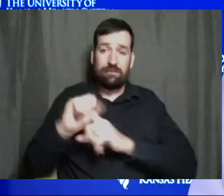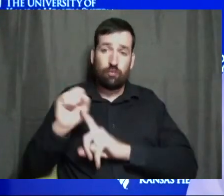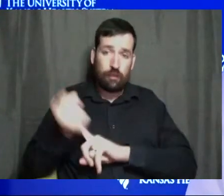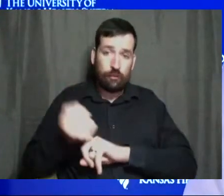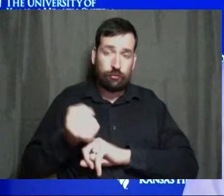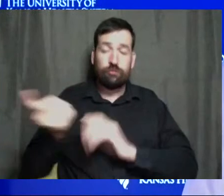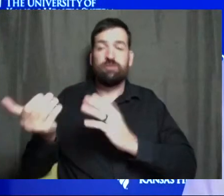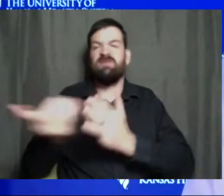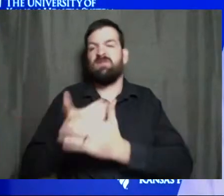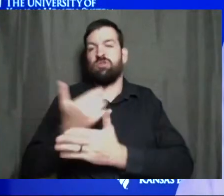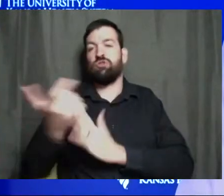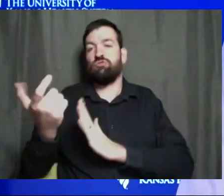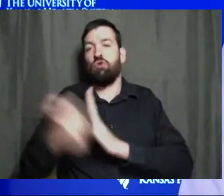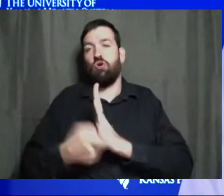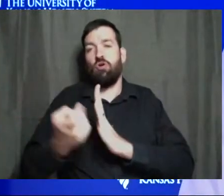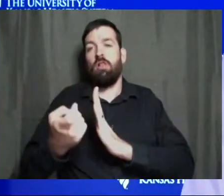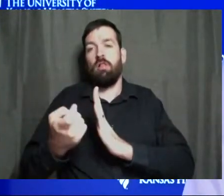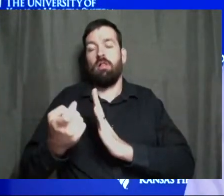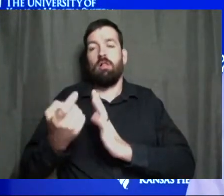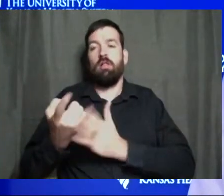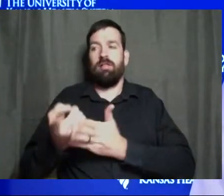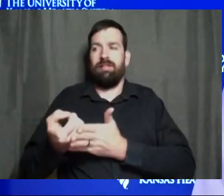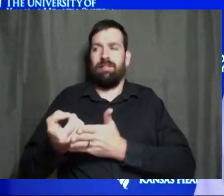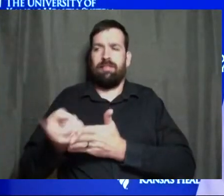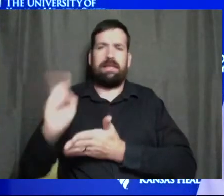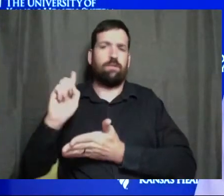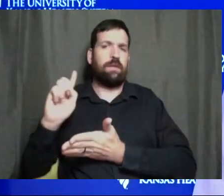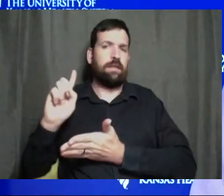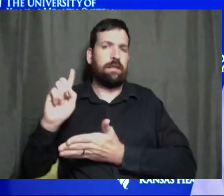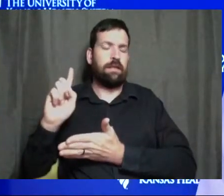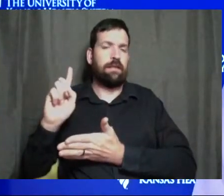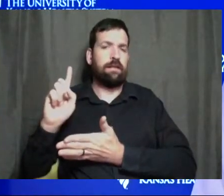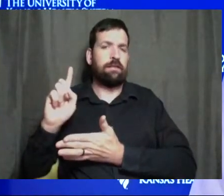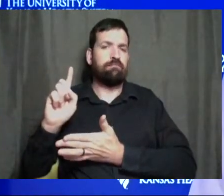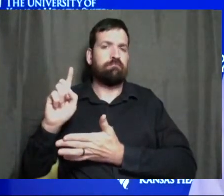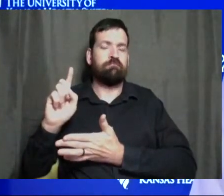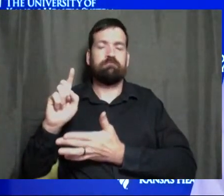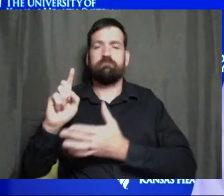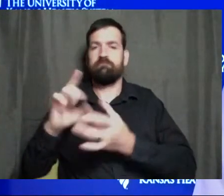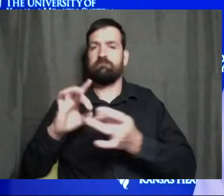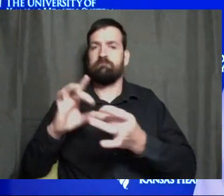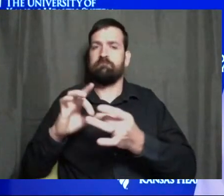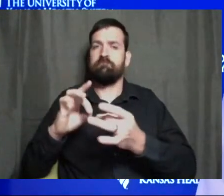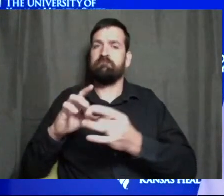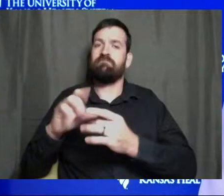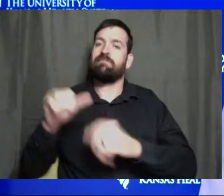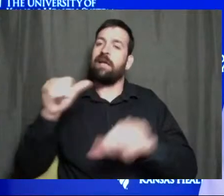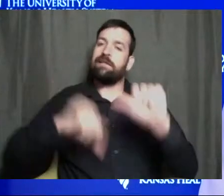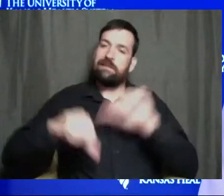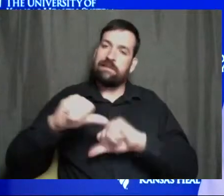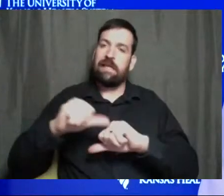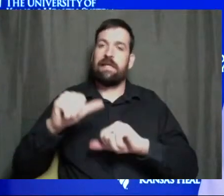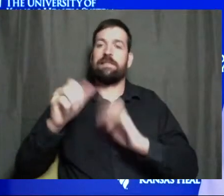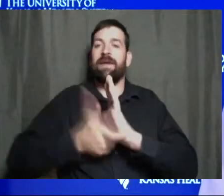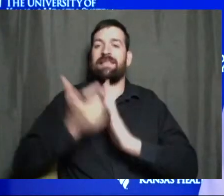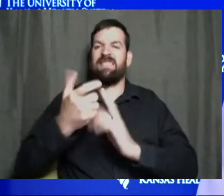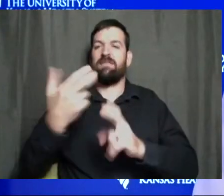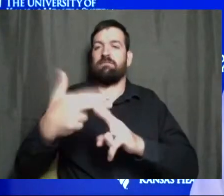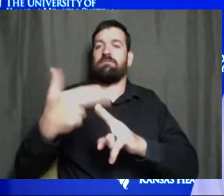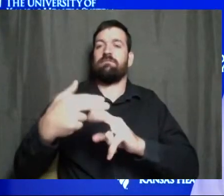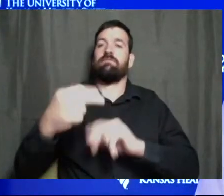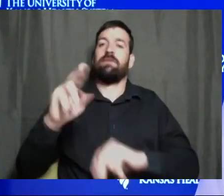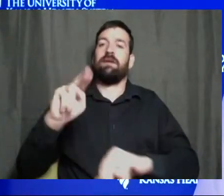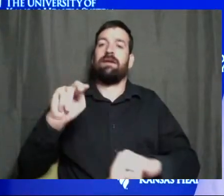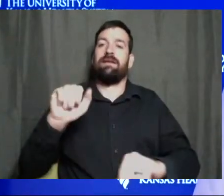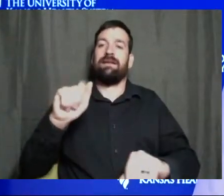was out last week. I think we talked about it. There was a commentary in the science magazine Nature about that. Particularly